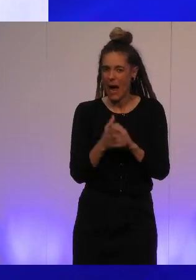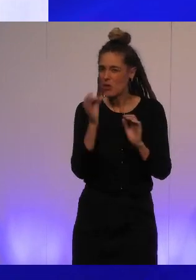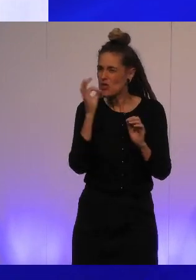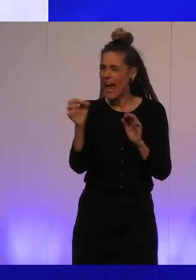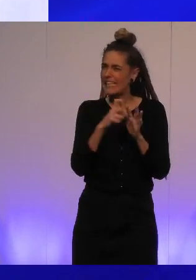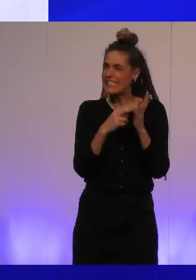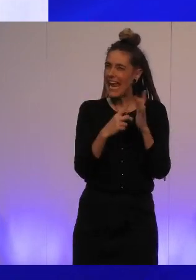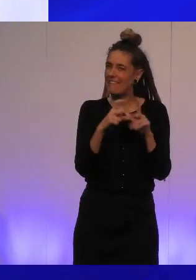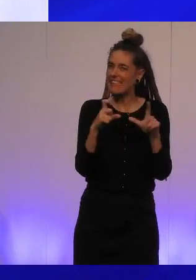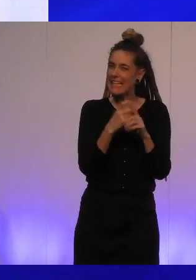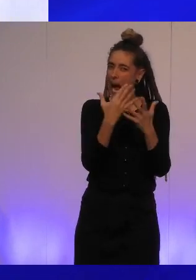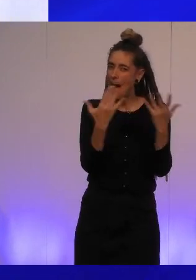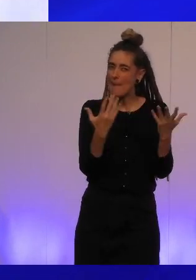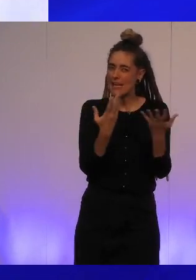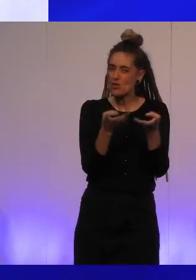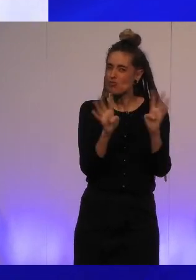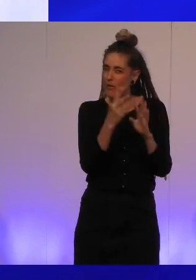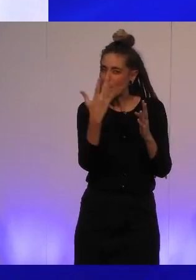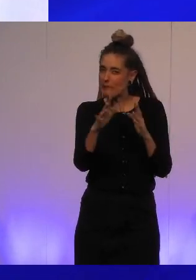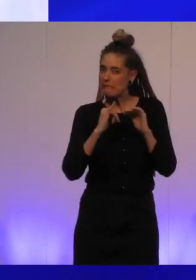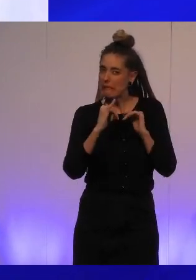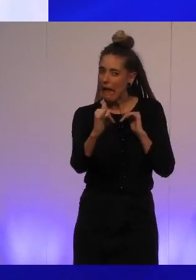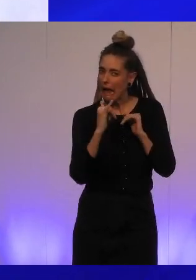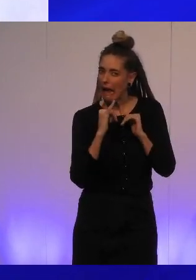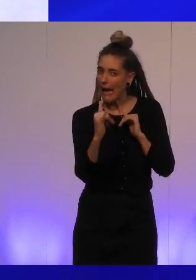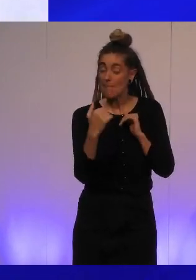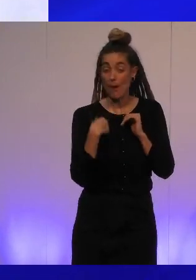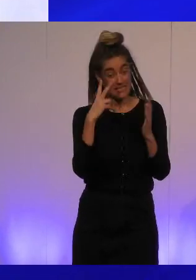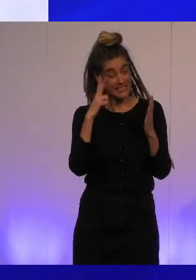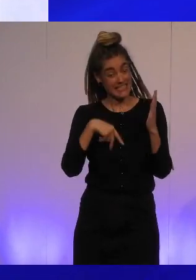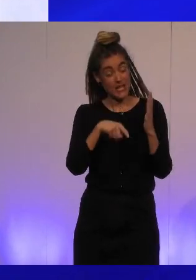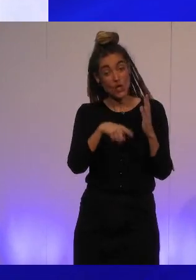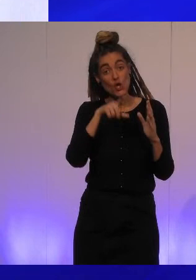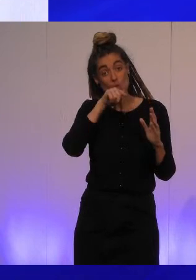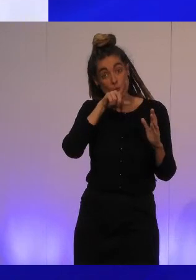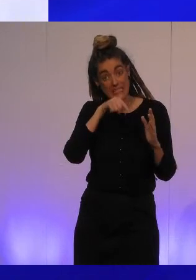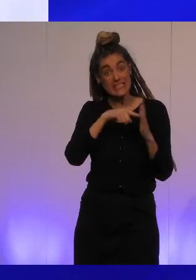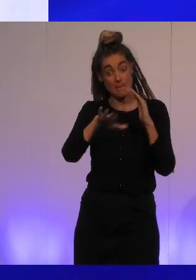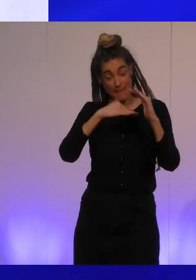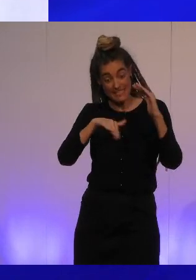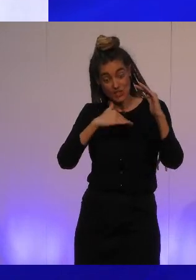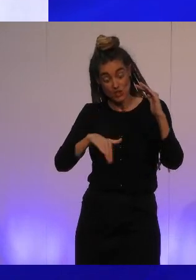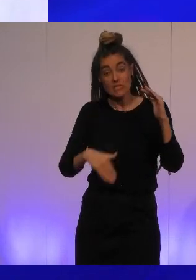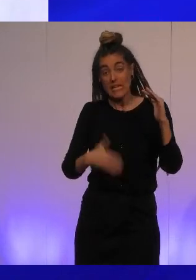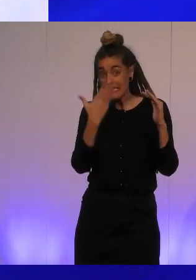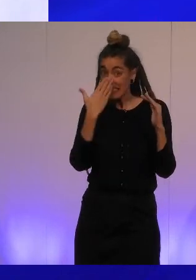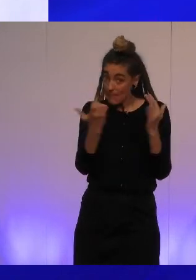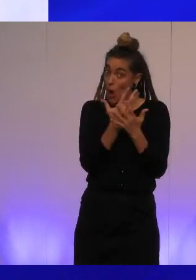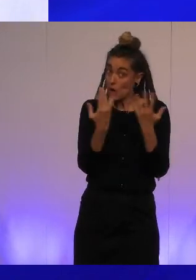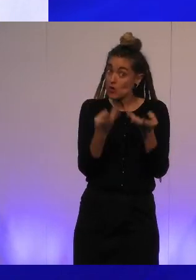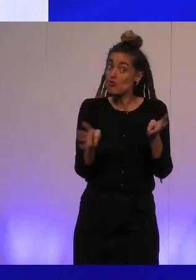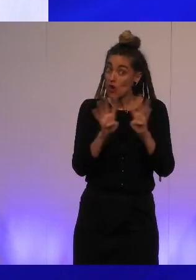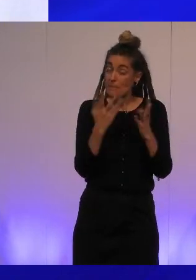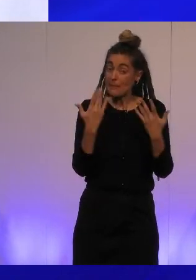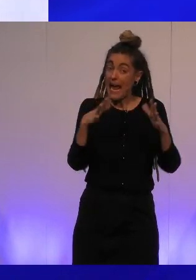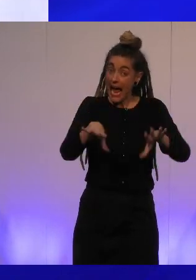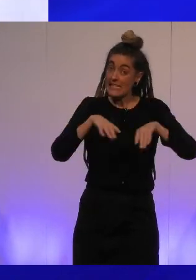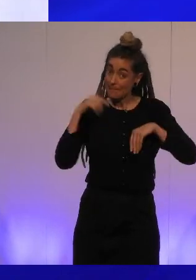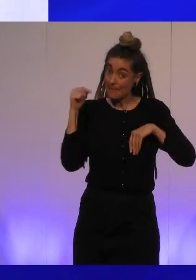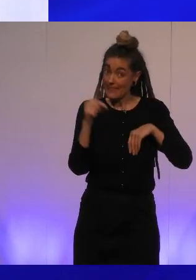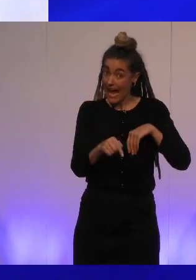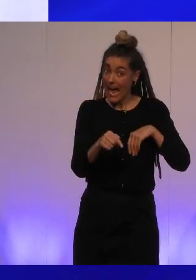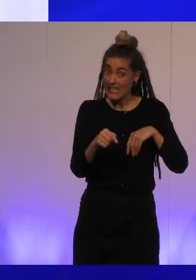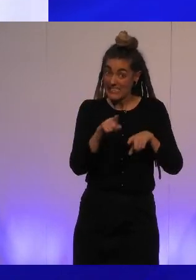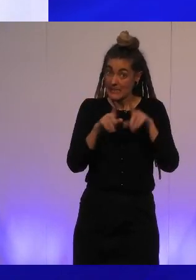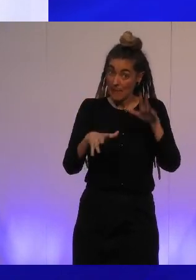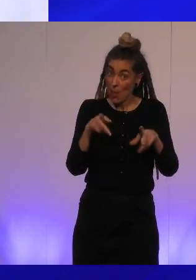seeing the number of tweets and messages that come back, then others have adopted it. And we got the support from